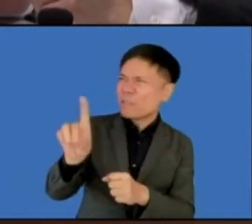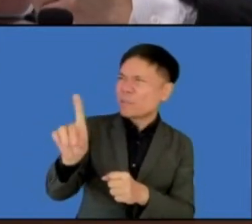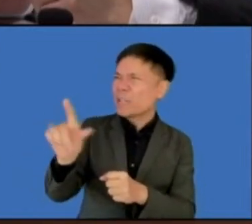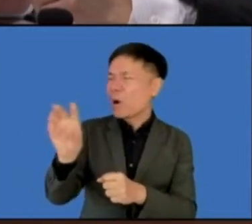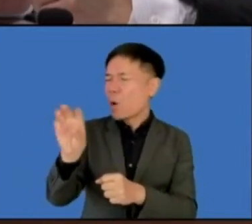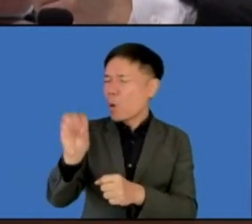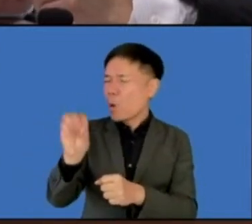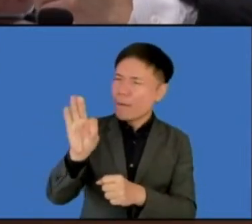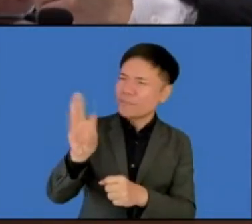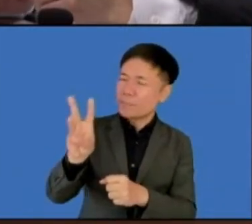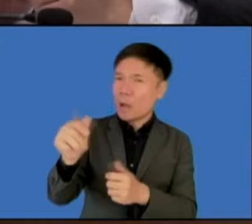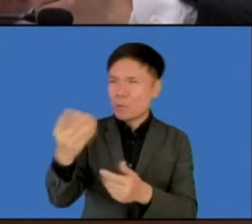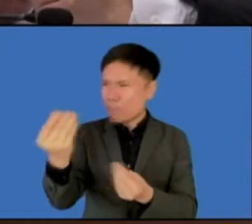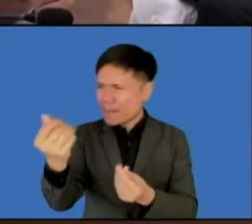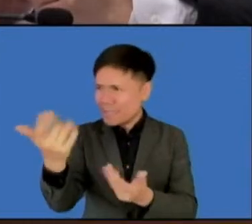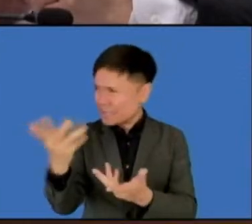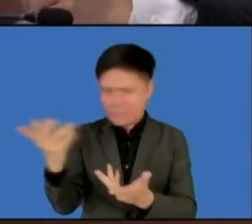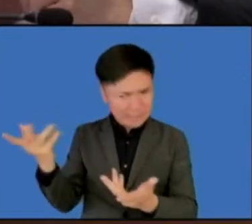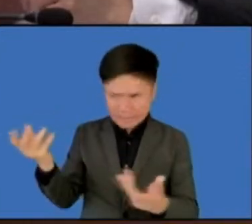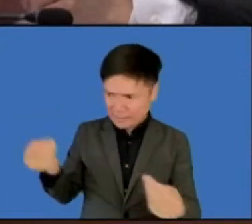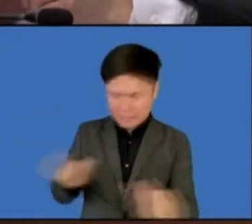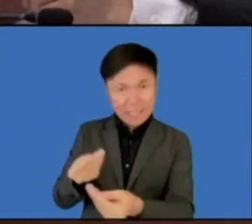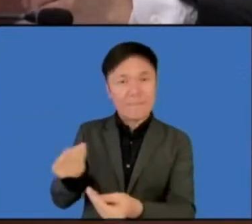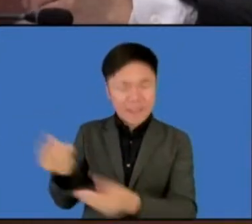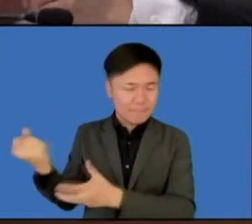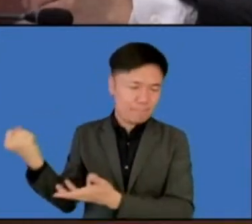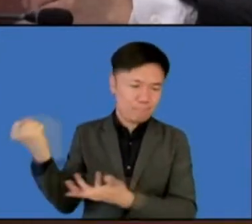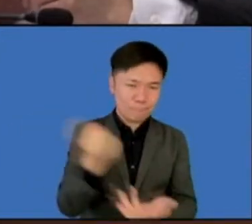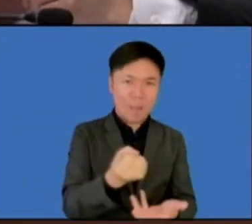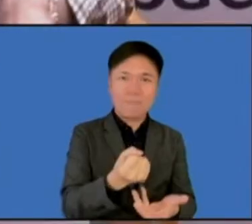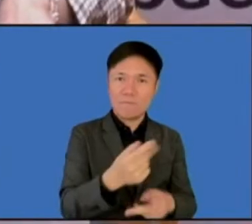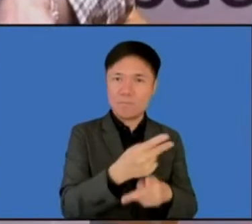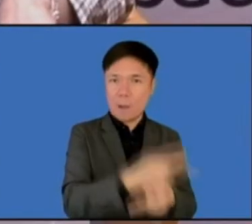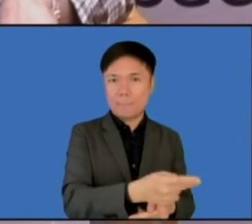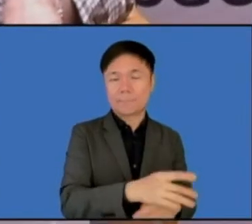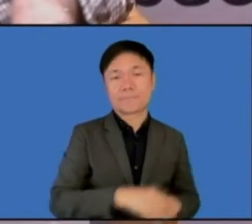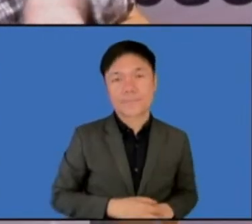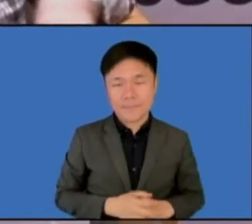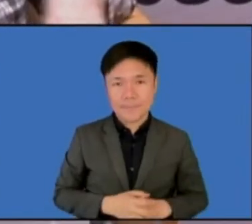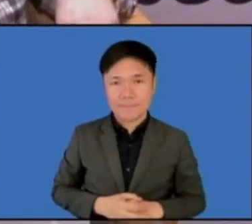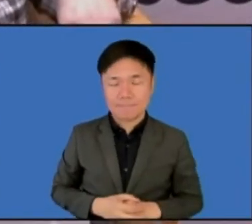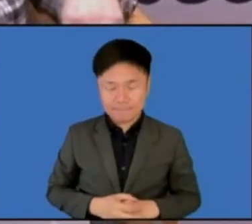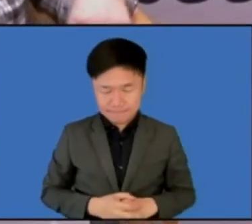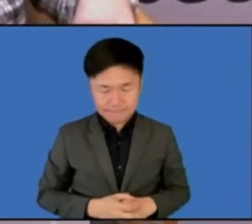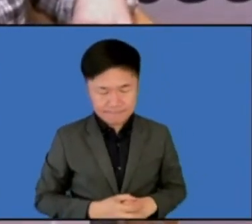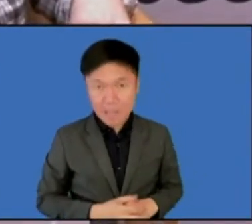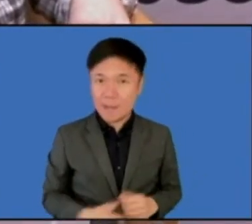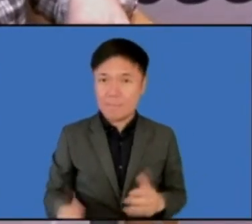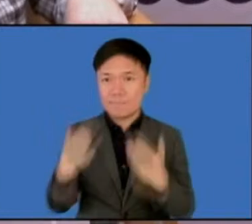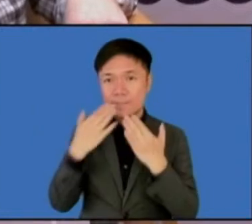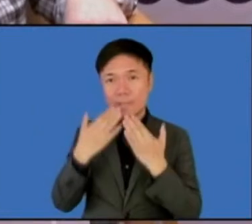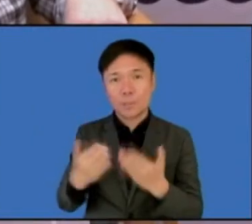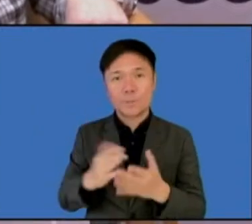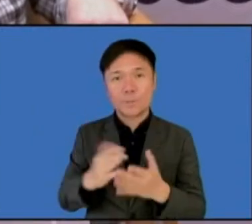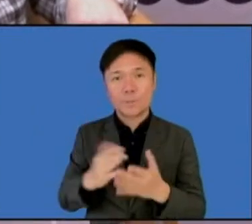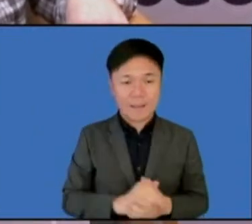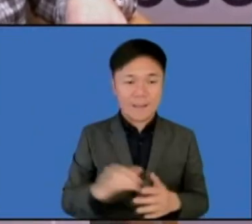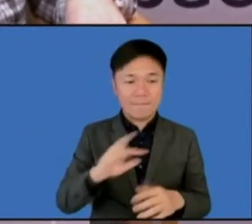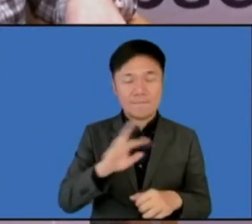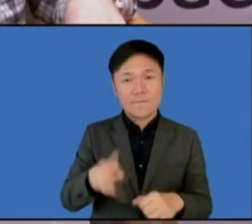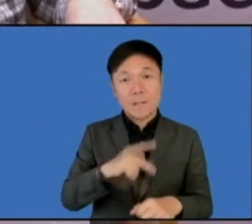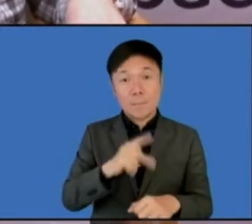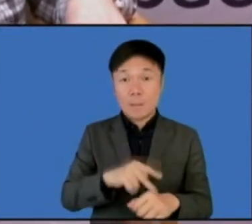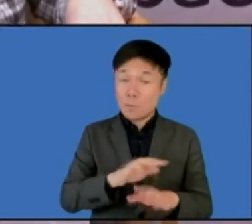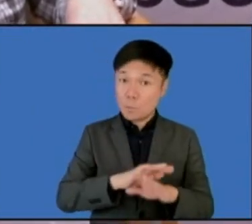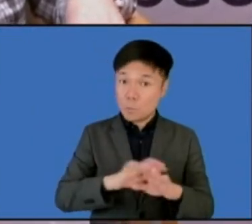much. Thank you very much to the distinguished delegates from the Philippines. With no further